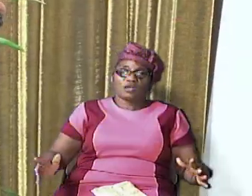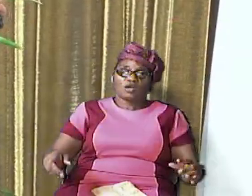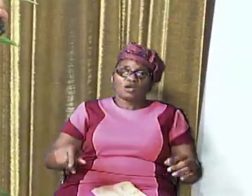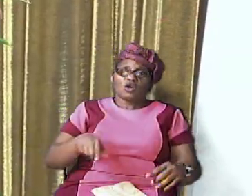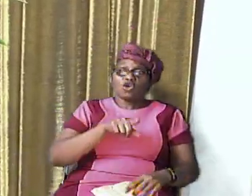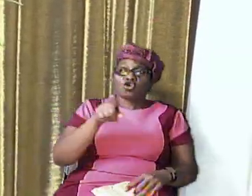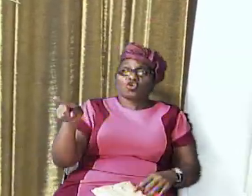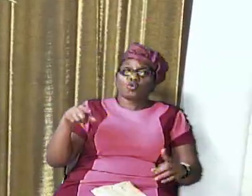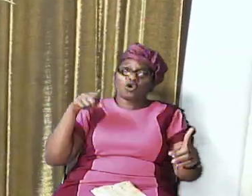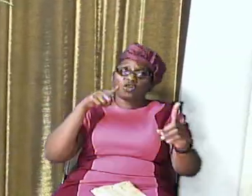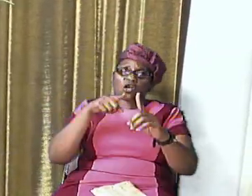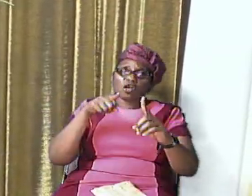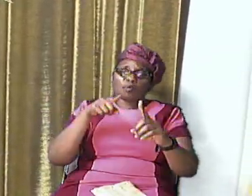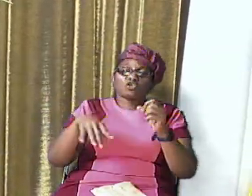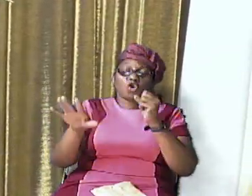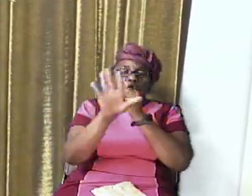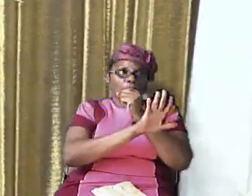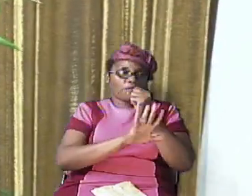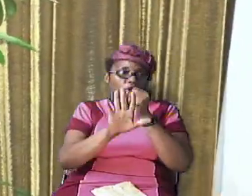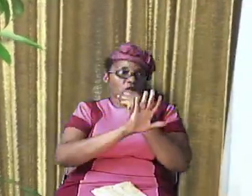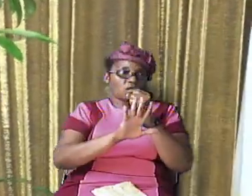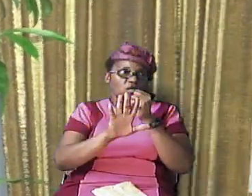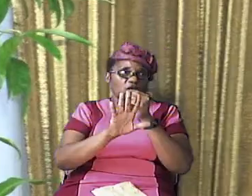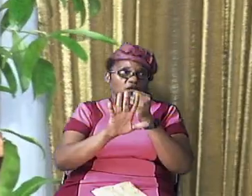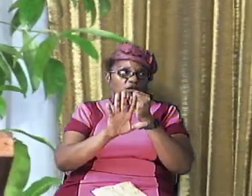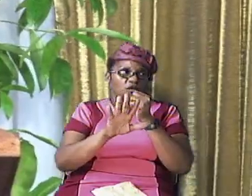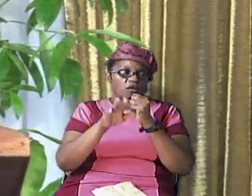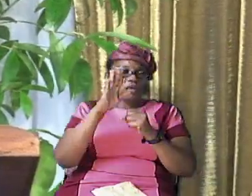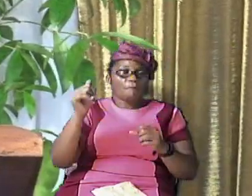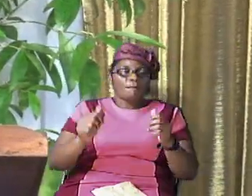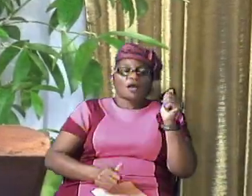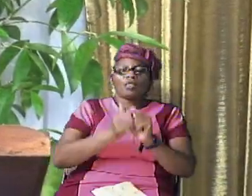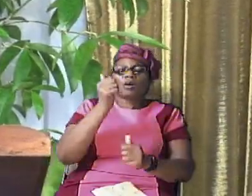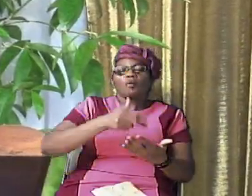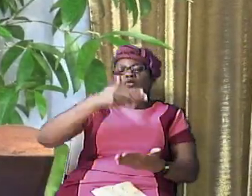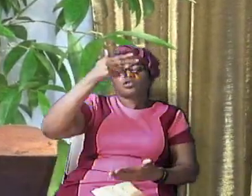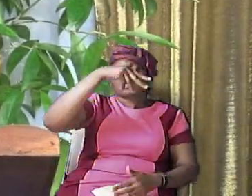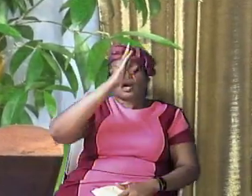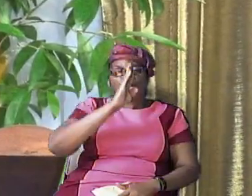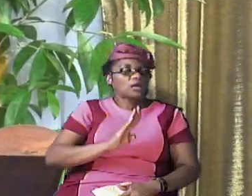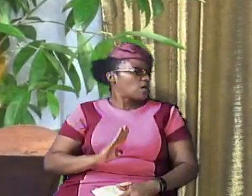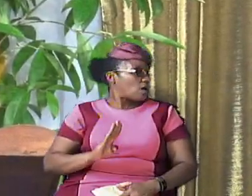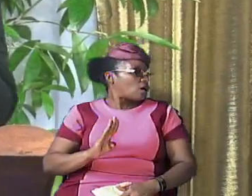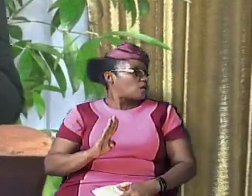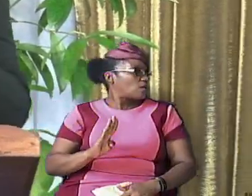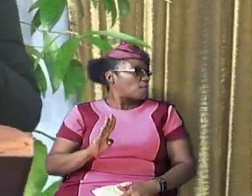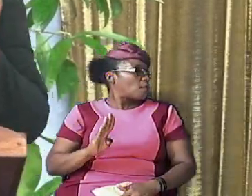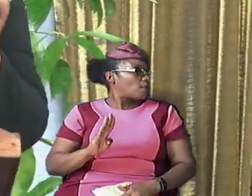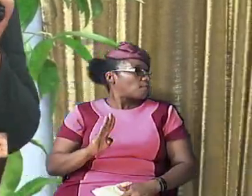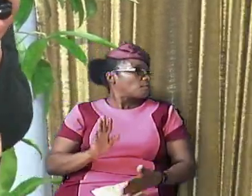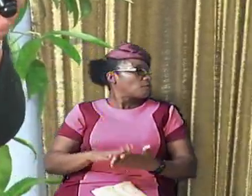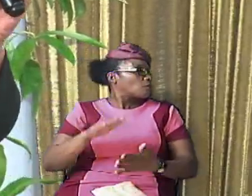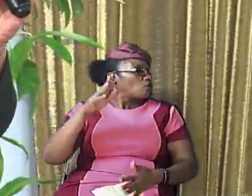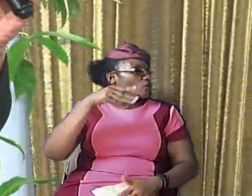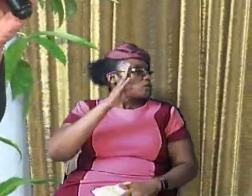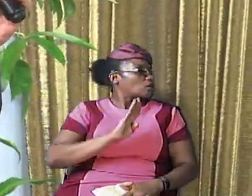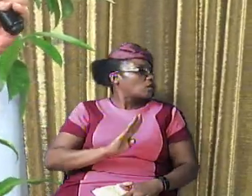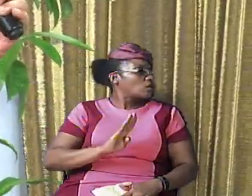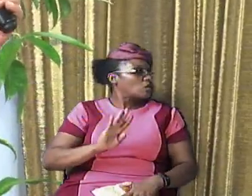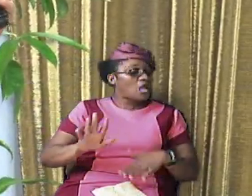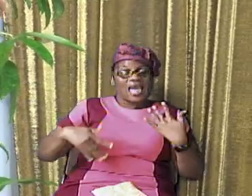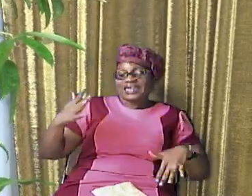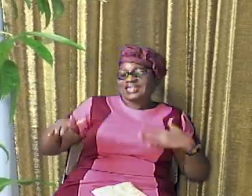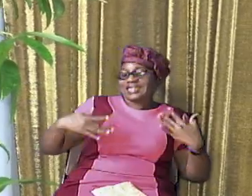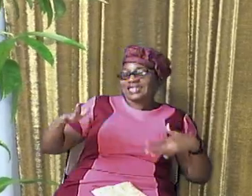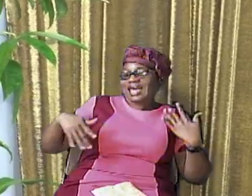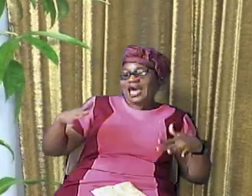by the Most High God. Oh, hallelujah. That sounds like preaching. Let me calm down. Glory to God. I'm just